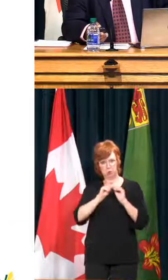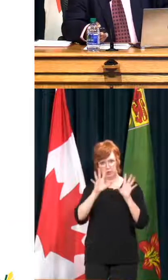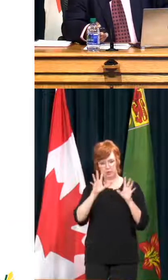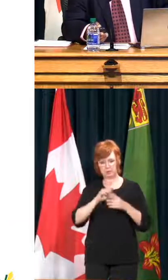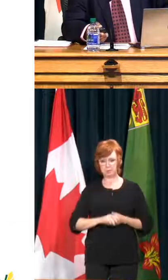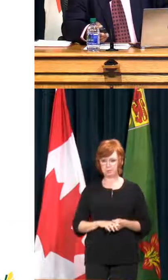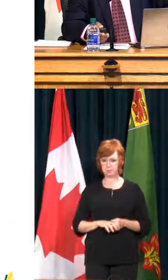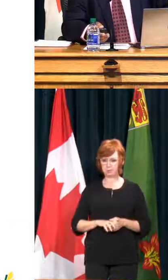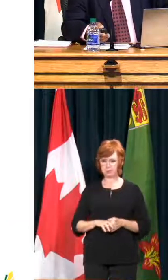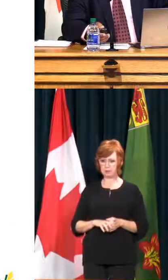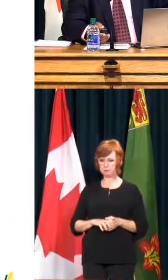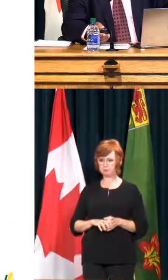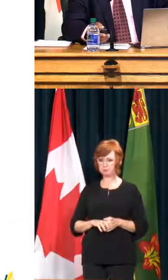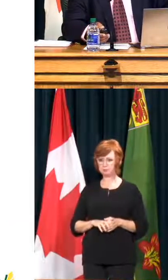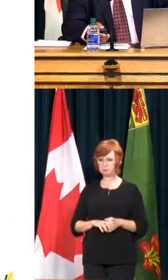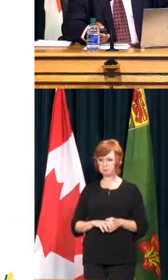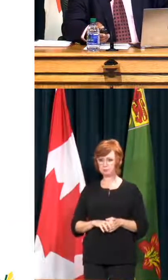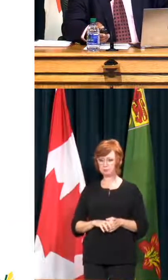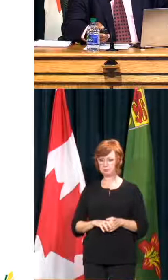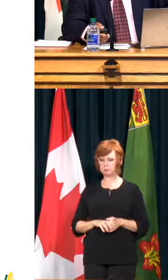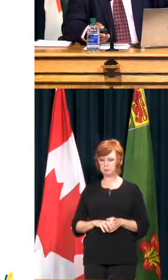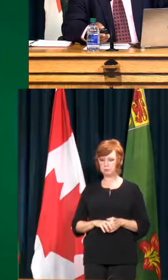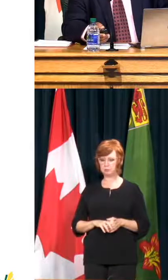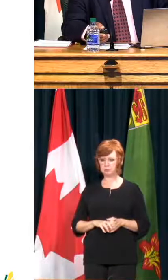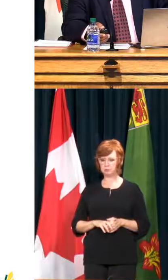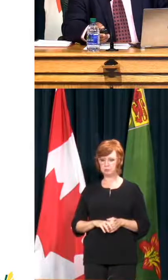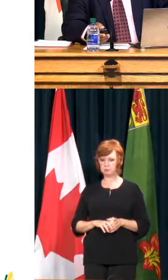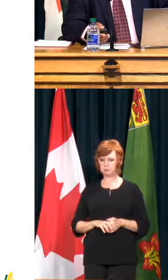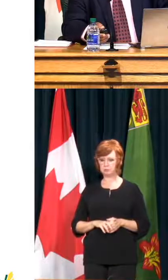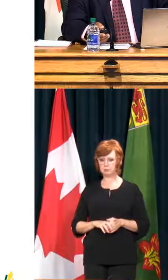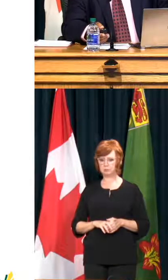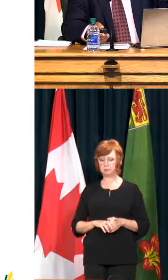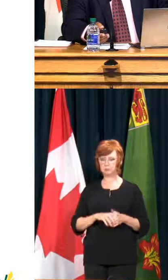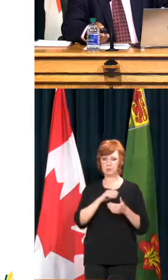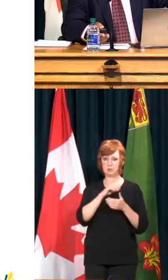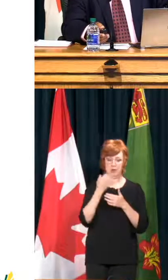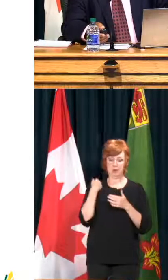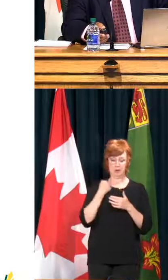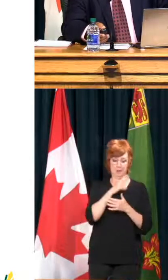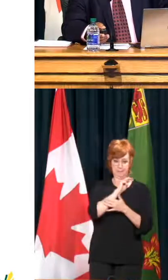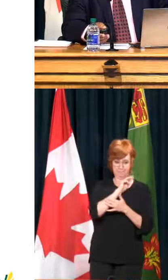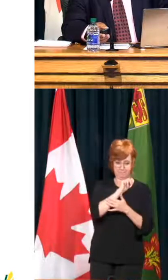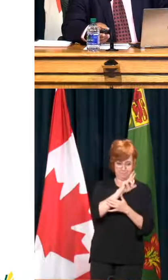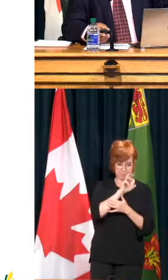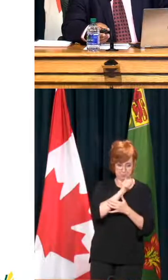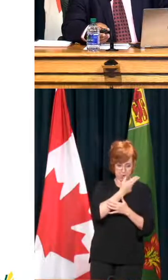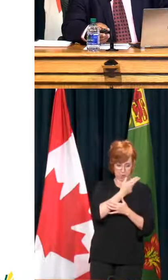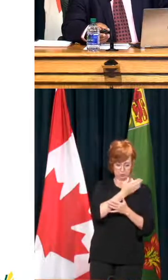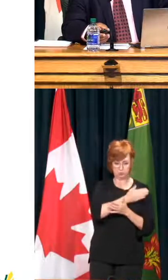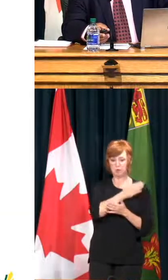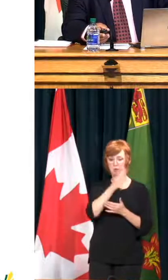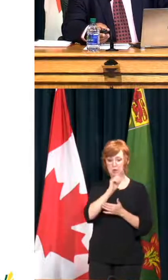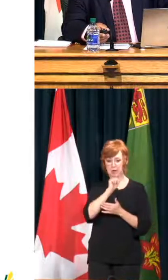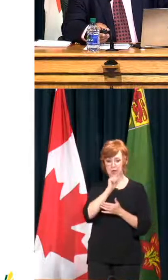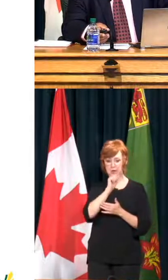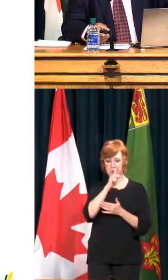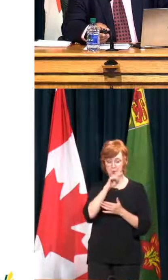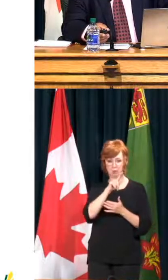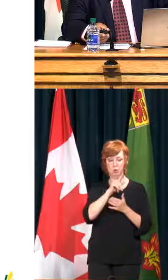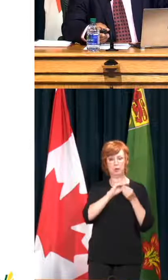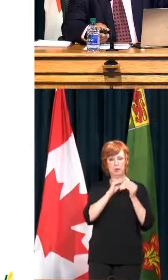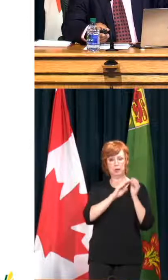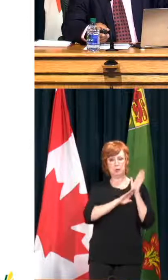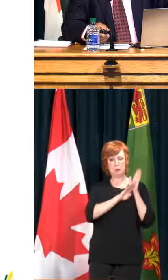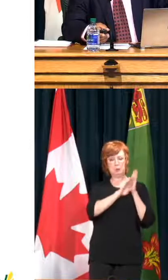So as you can see, in March, April, that's the first peak. We had